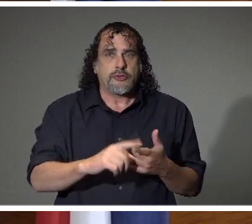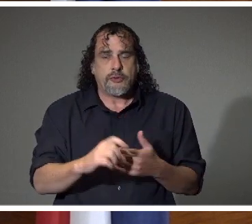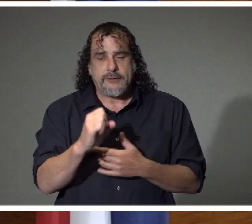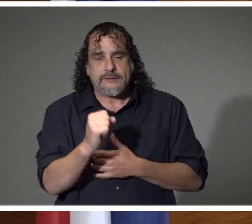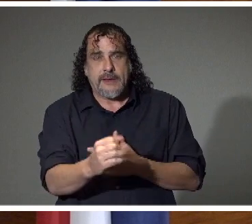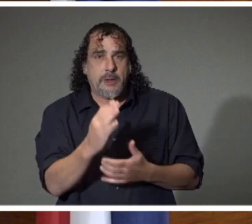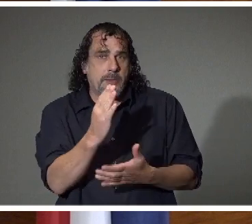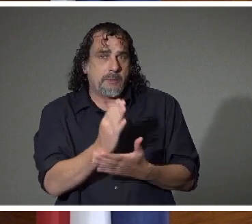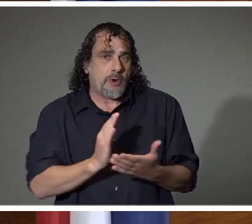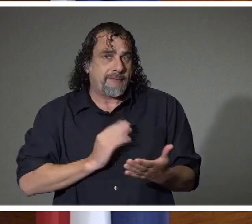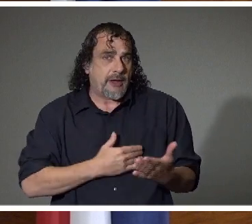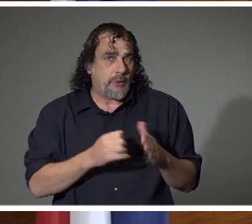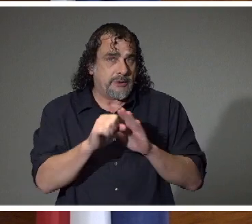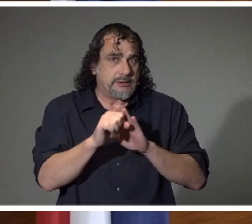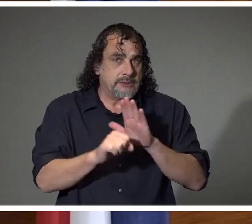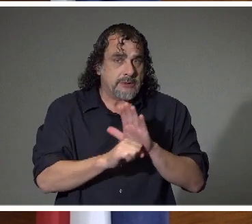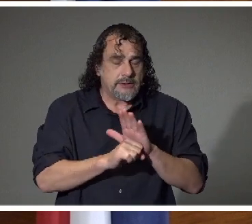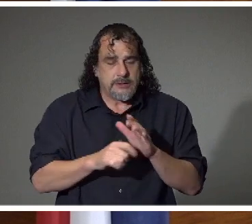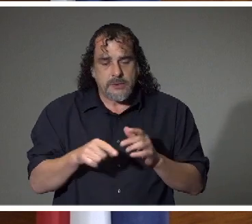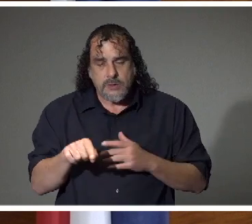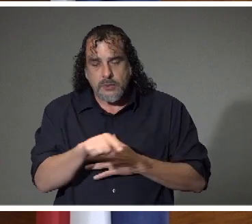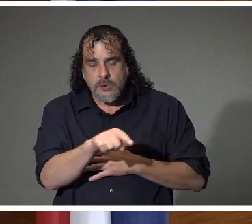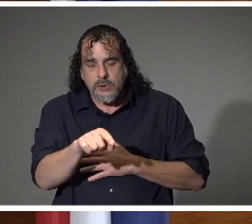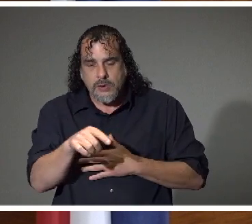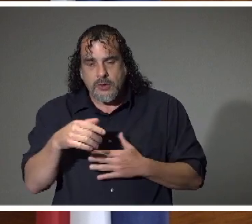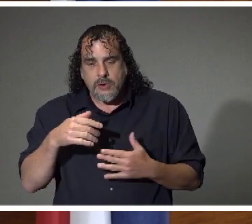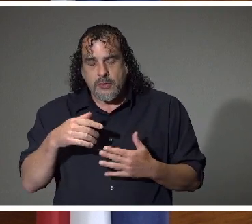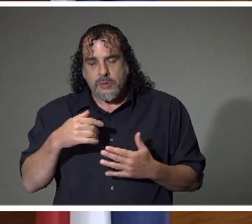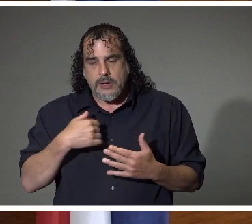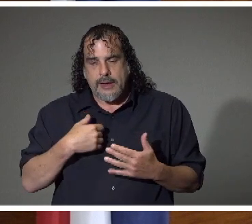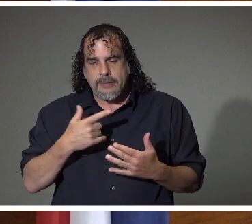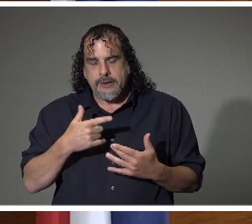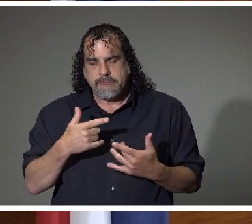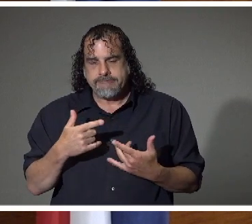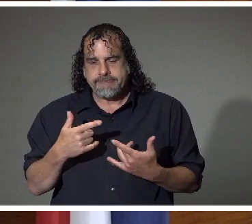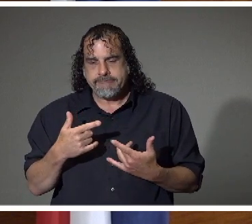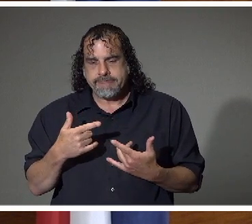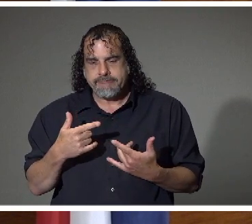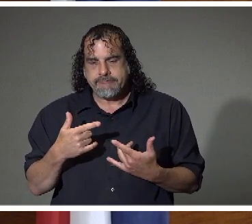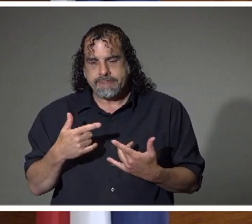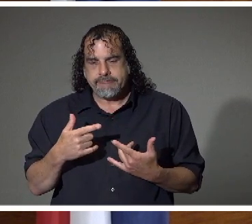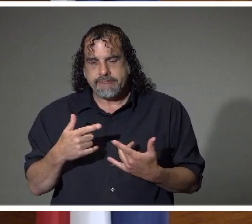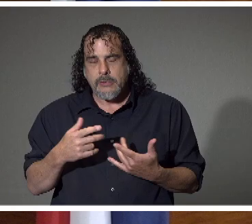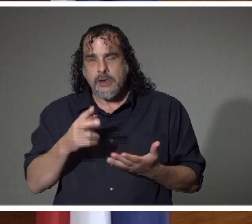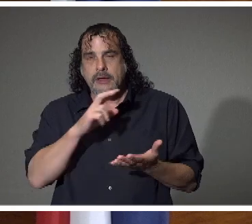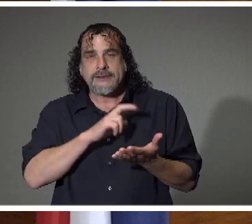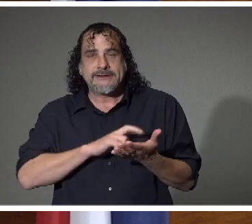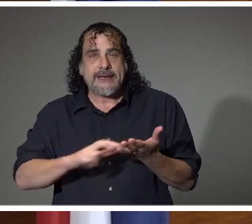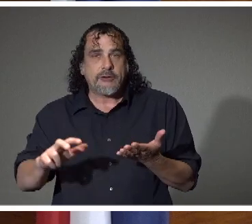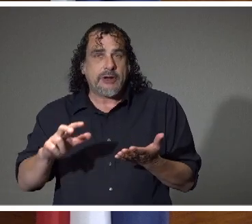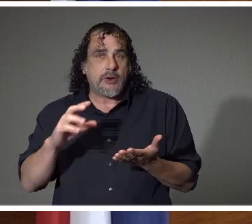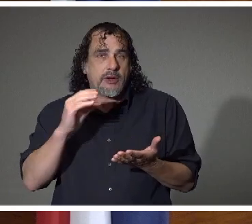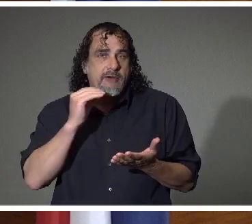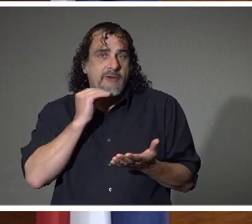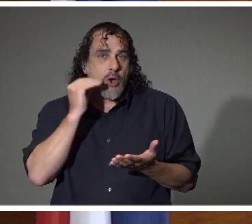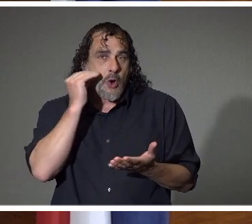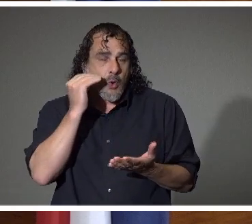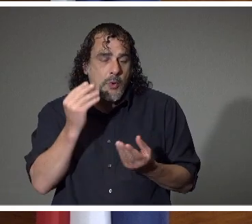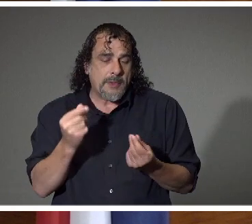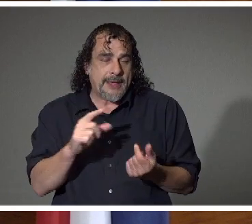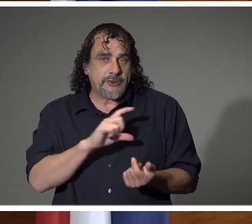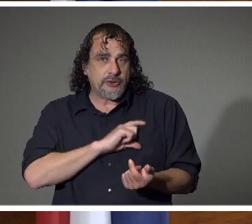of our state. We had the acting Secretary of the Department of Homeland Security, Chad